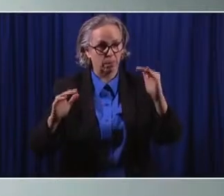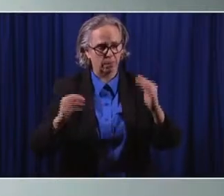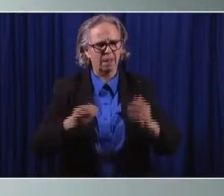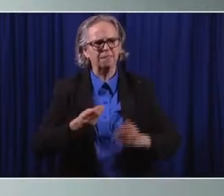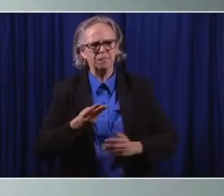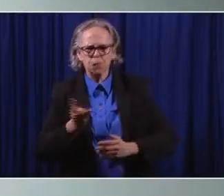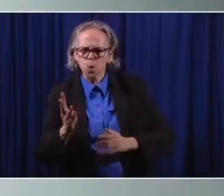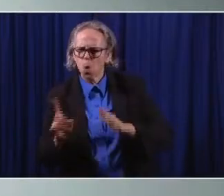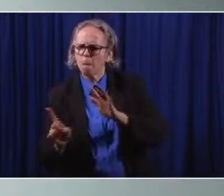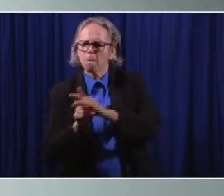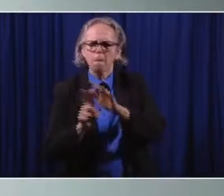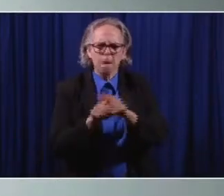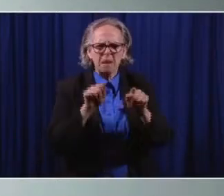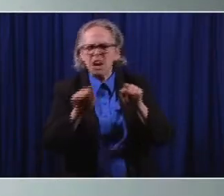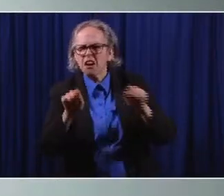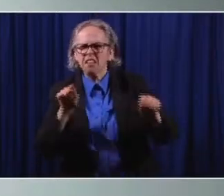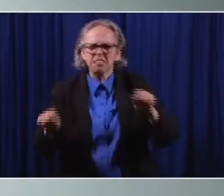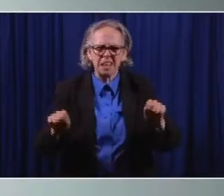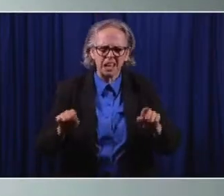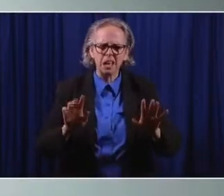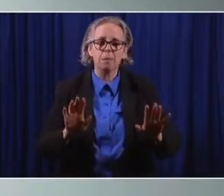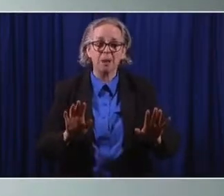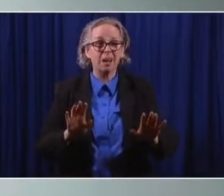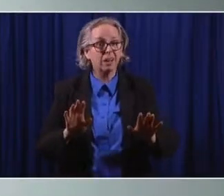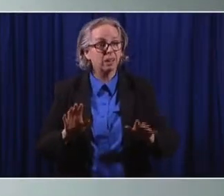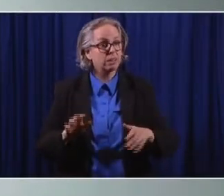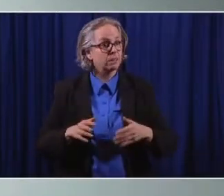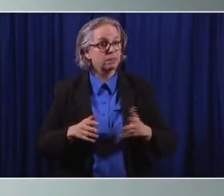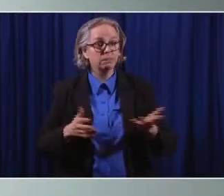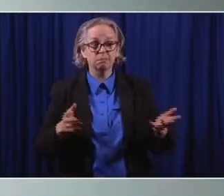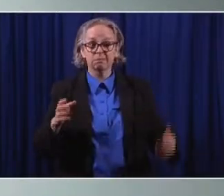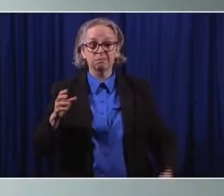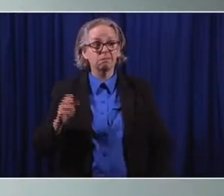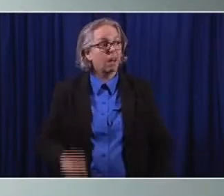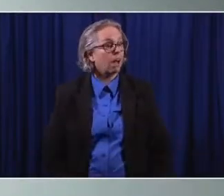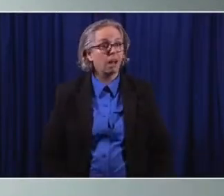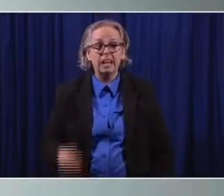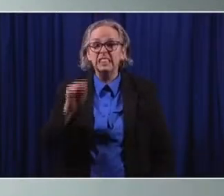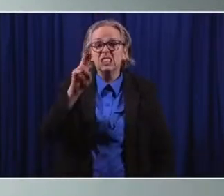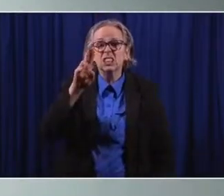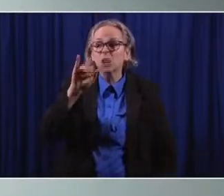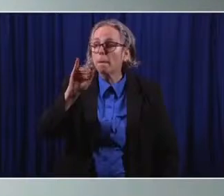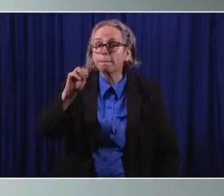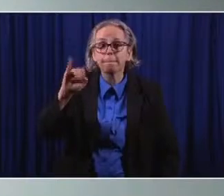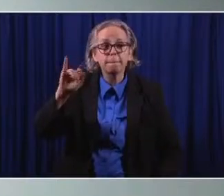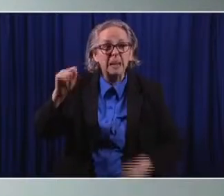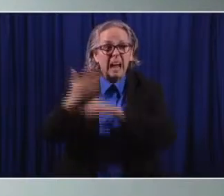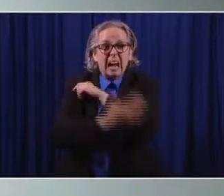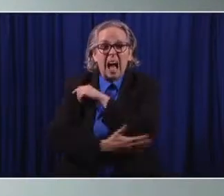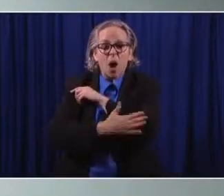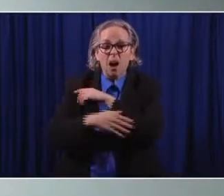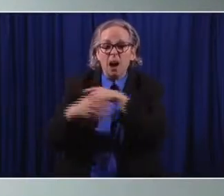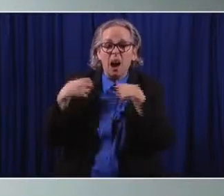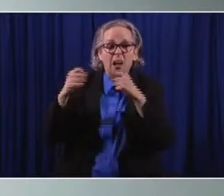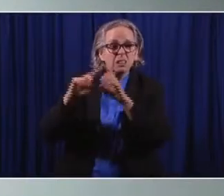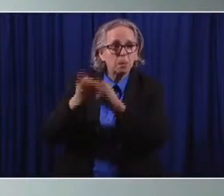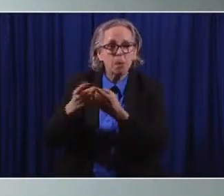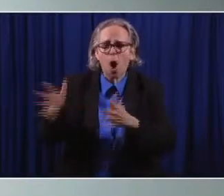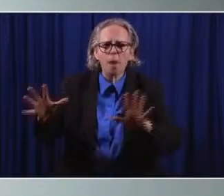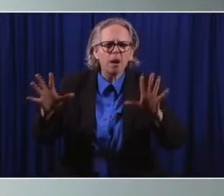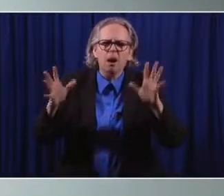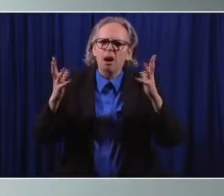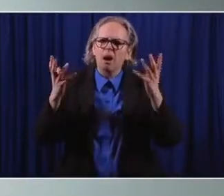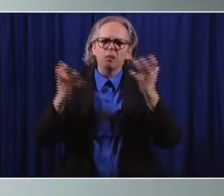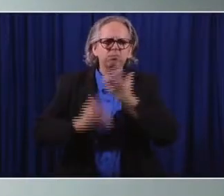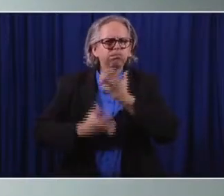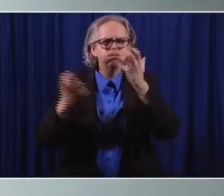say, Summit County Health Department and Tanya Burford, who I have on speed dial, she's been amazing.